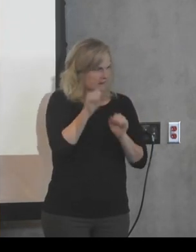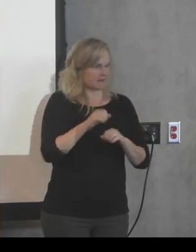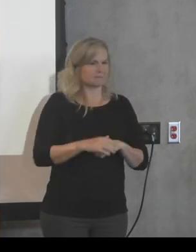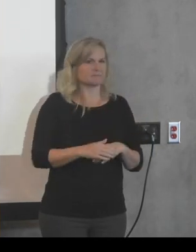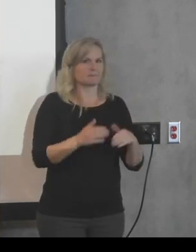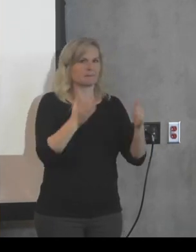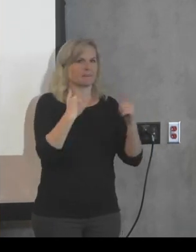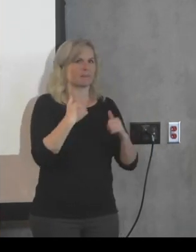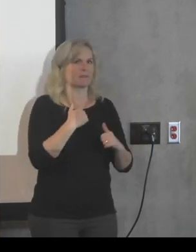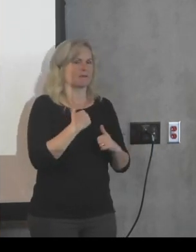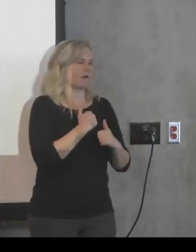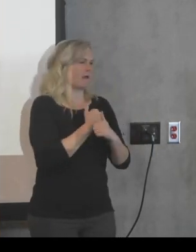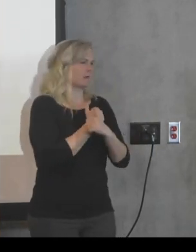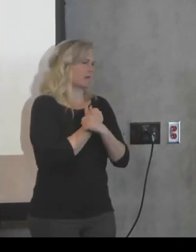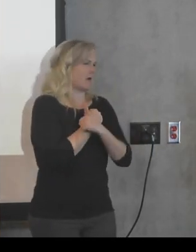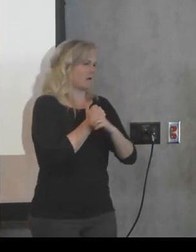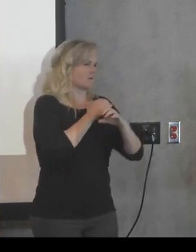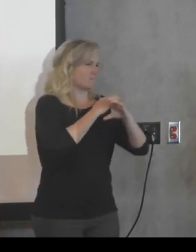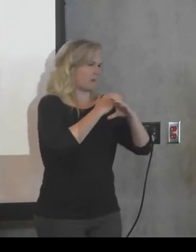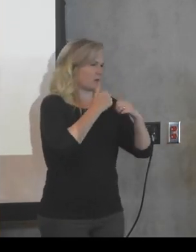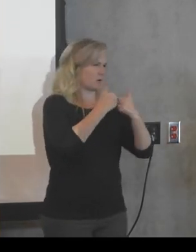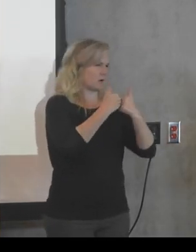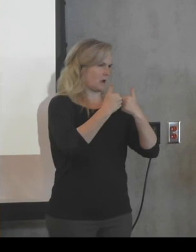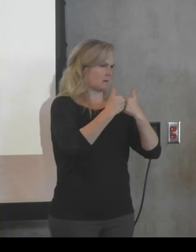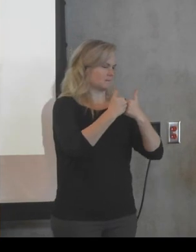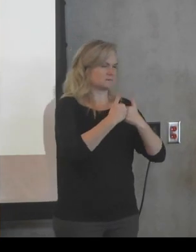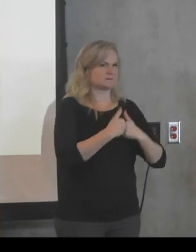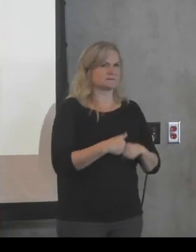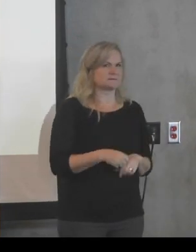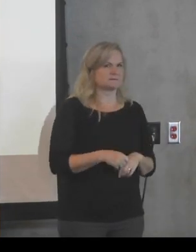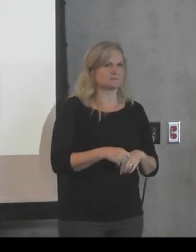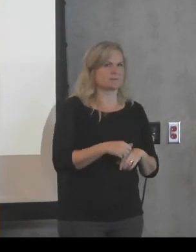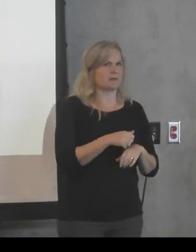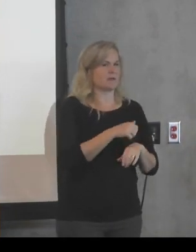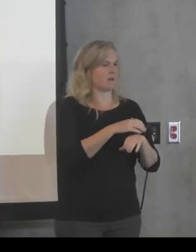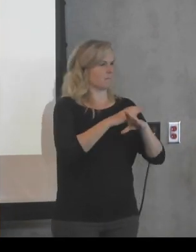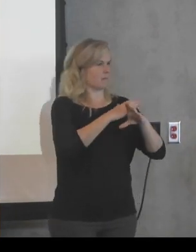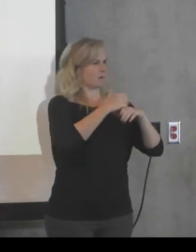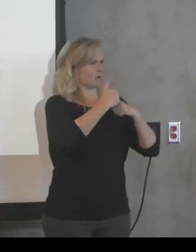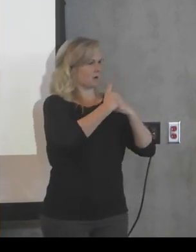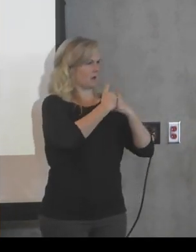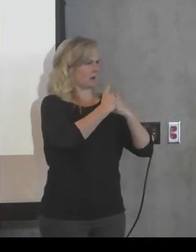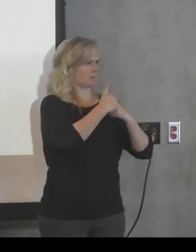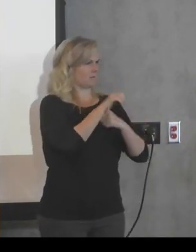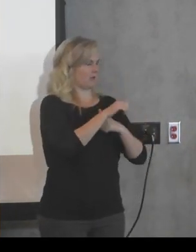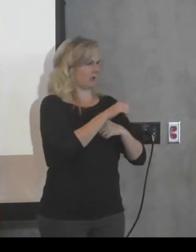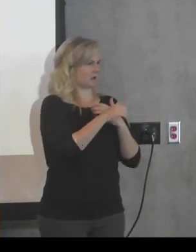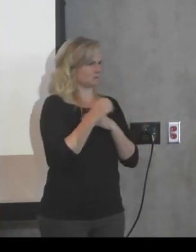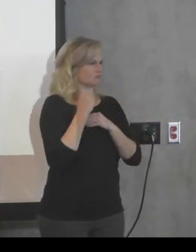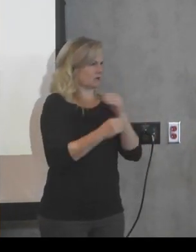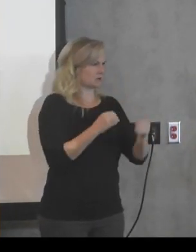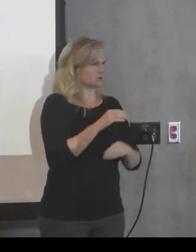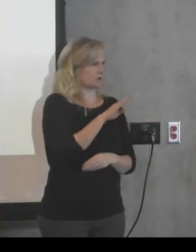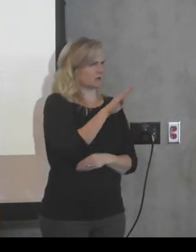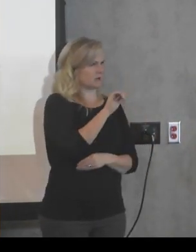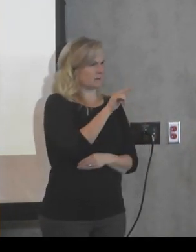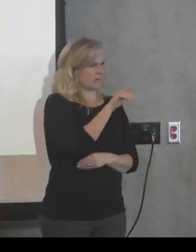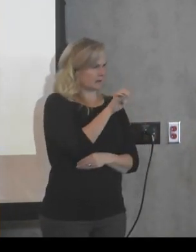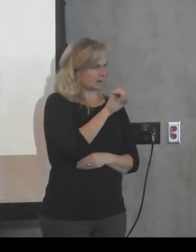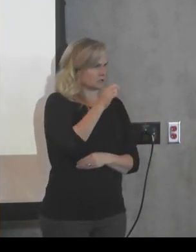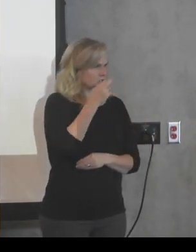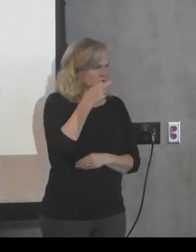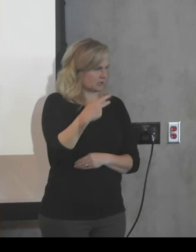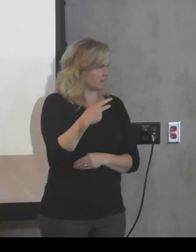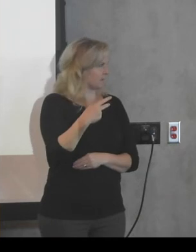I love barrier games. I use them with every student. So a barrier game, the traditional one is Battleship. Guess who